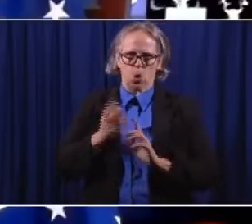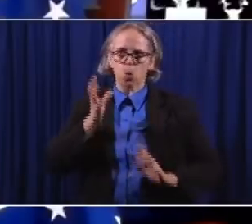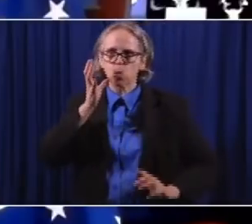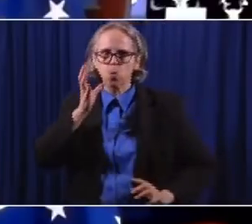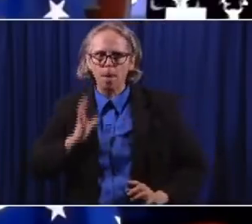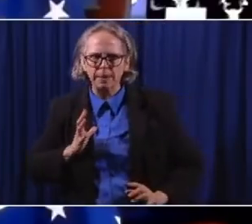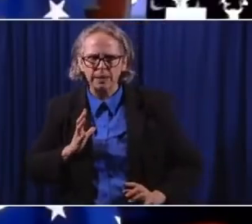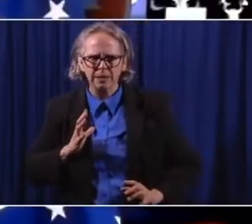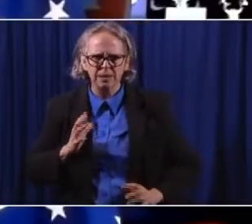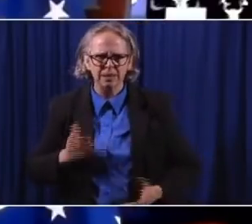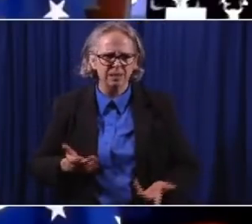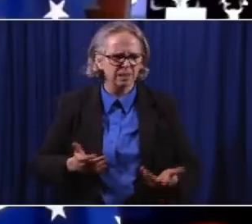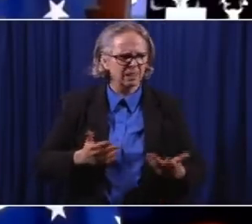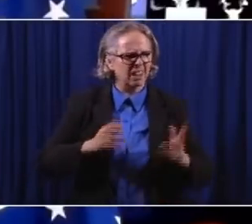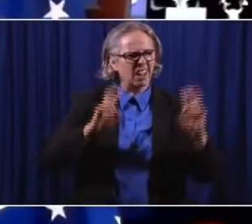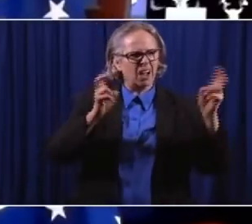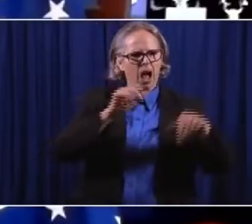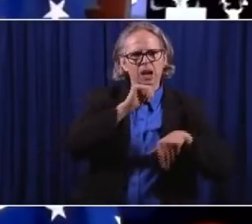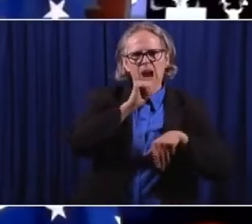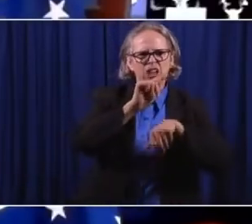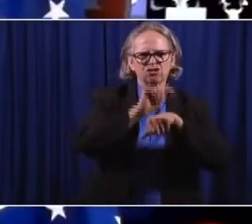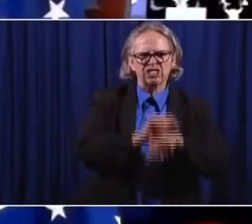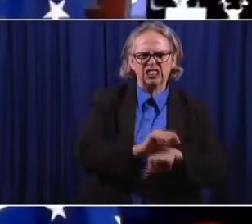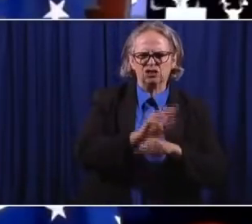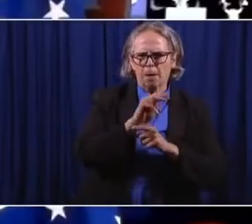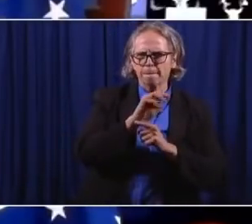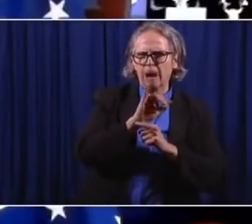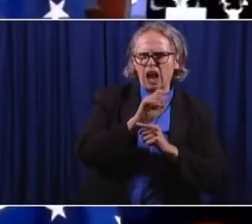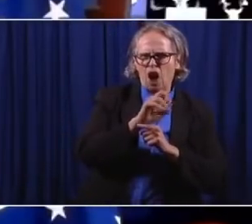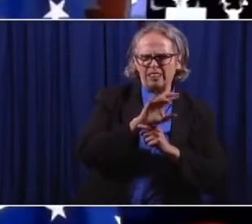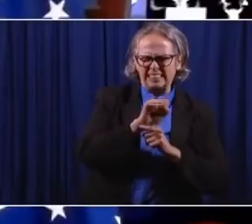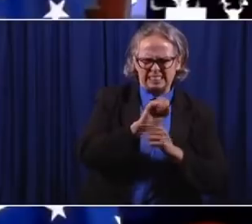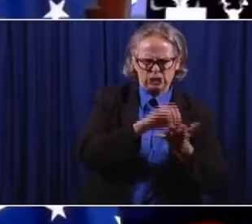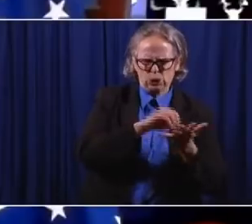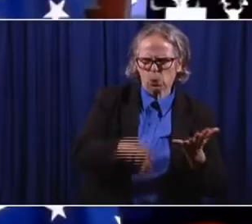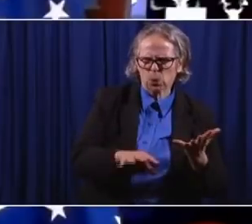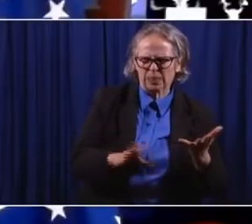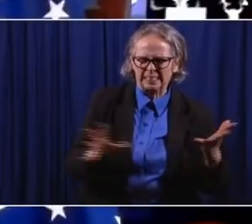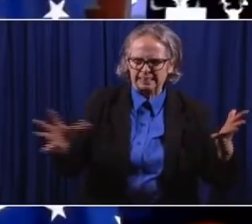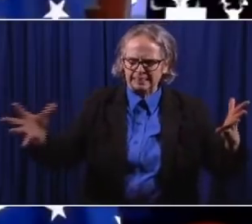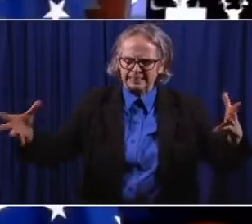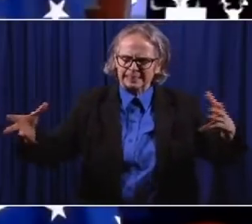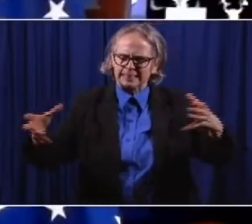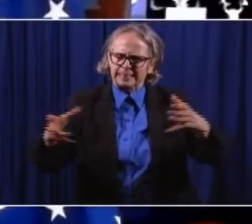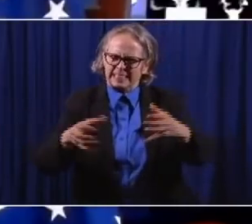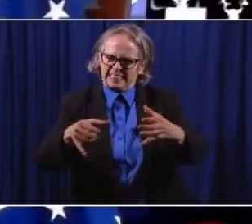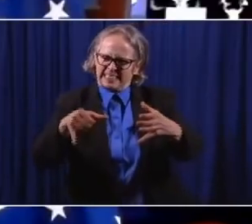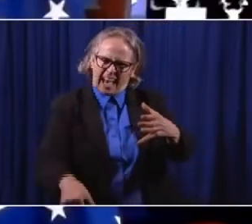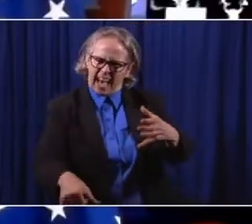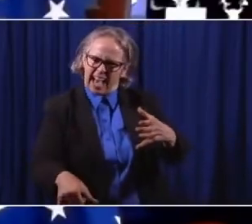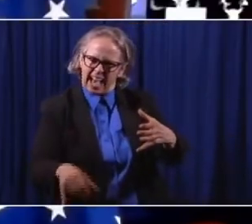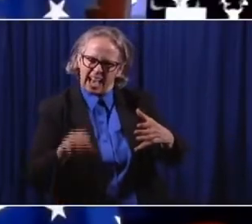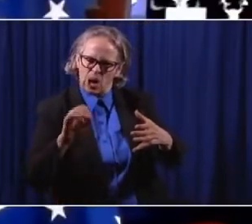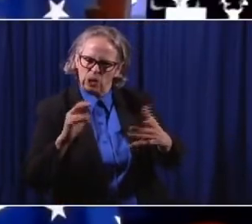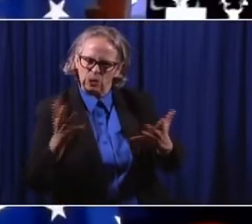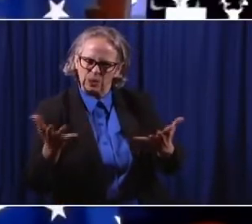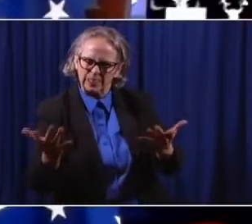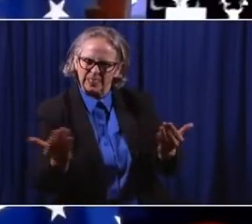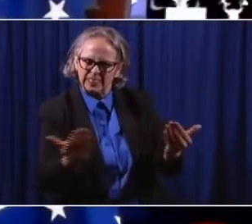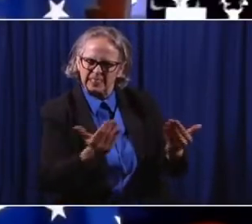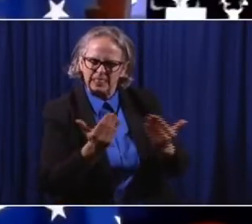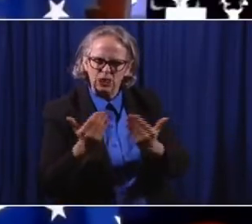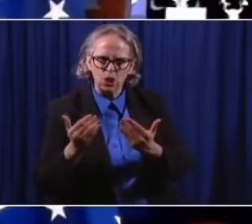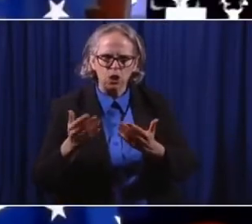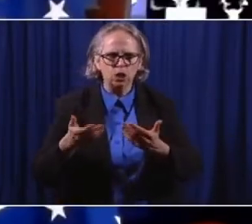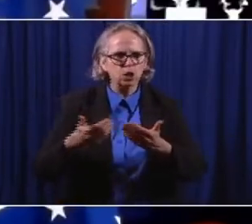minority students into the program. We're going out for a new request for proposals with the program that will add another opportunity